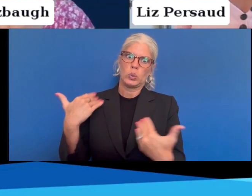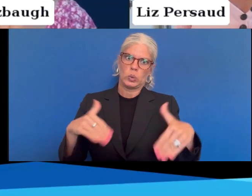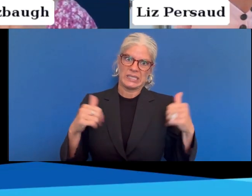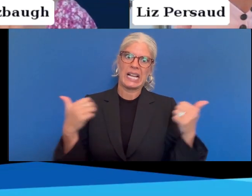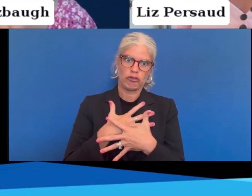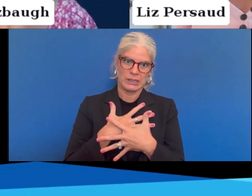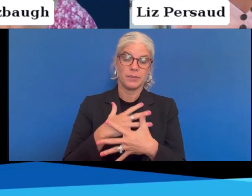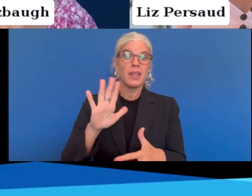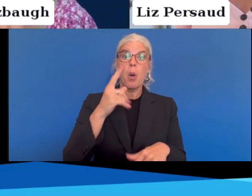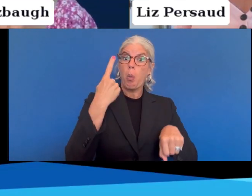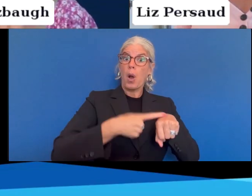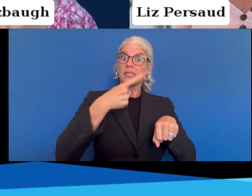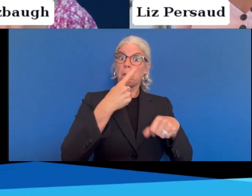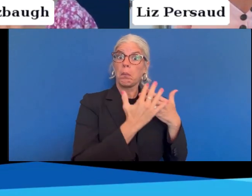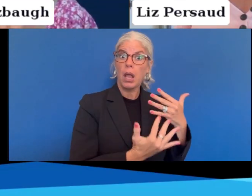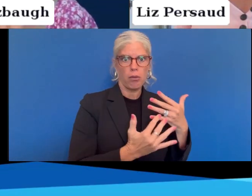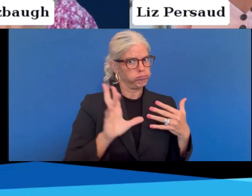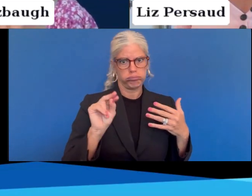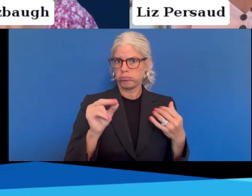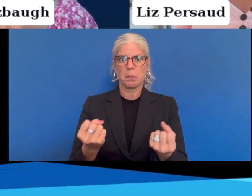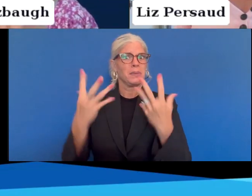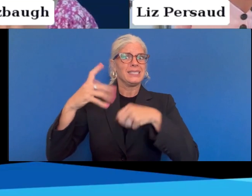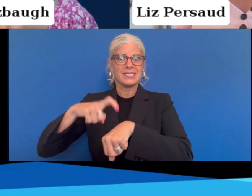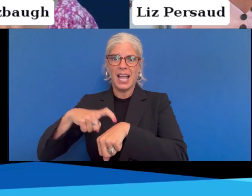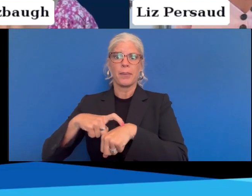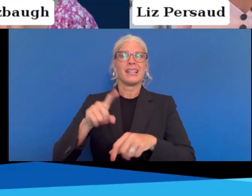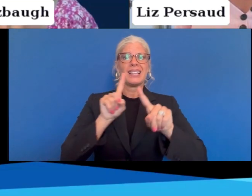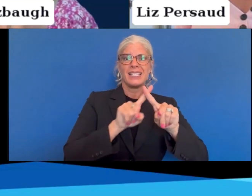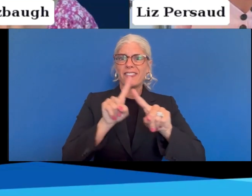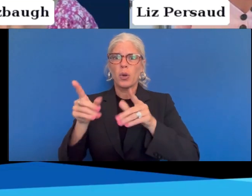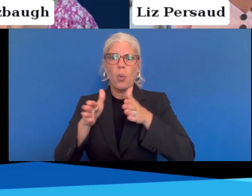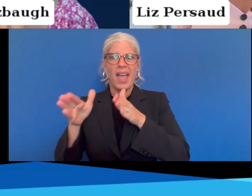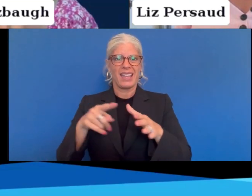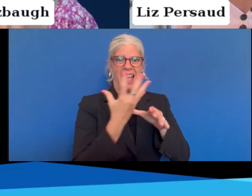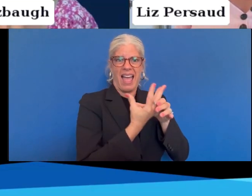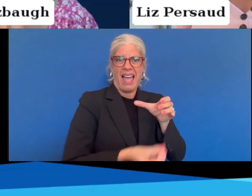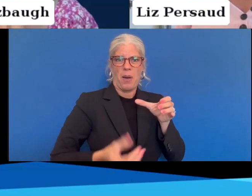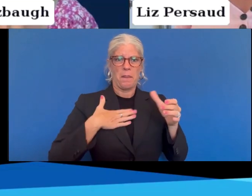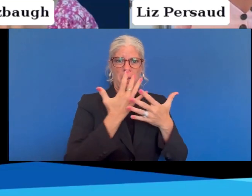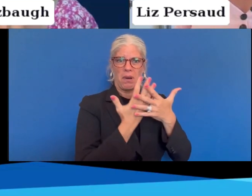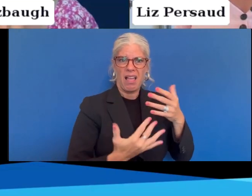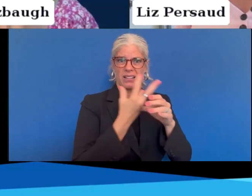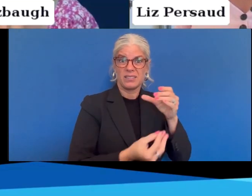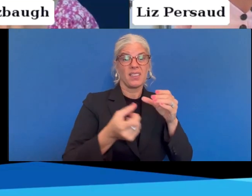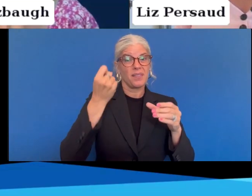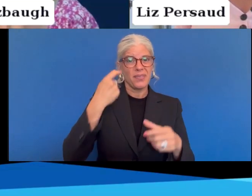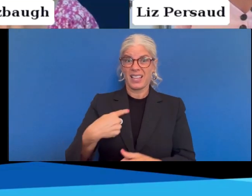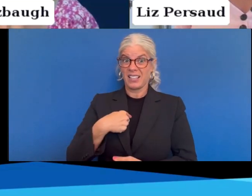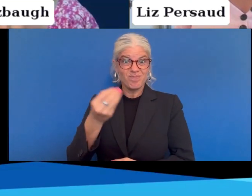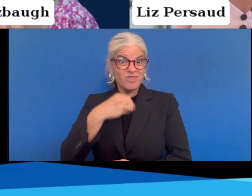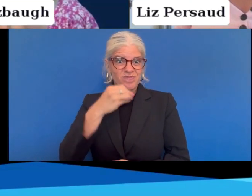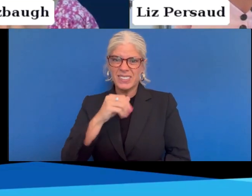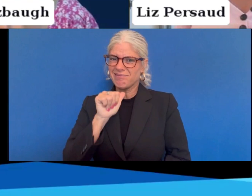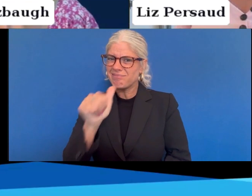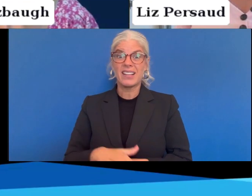And obviously very scary. It wasn't just one time, it was multiple times. It was different ways that it would exit my body.